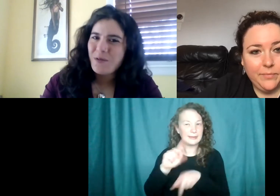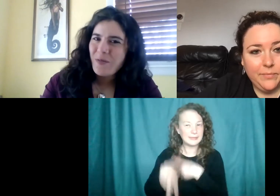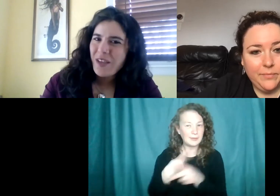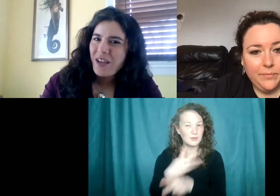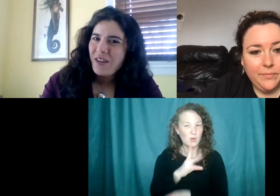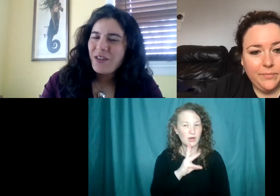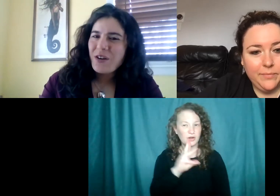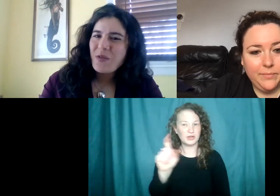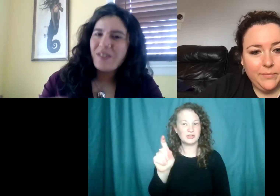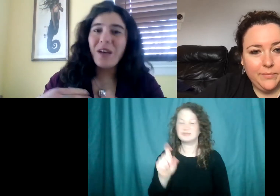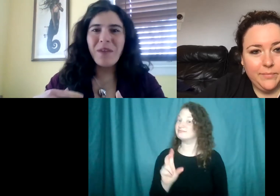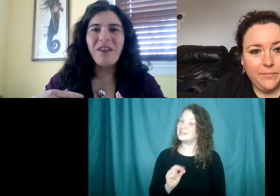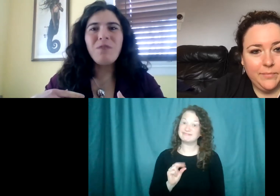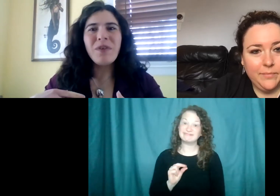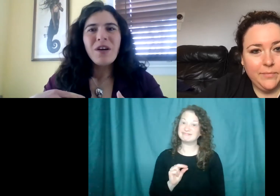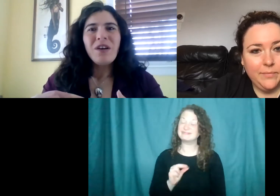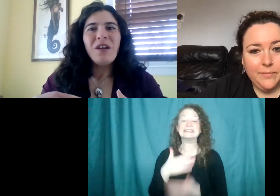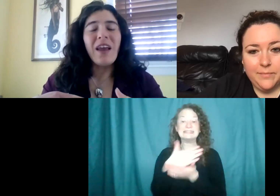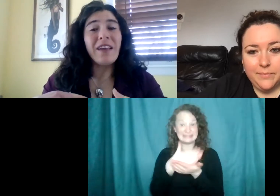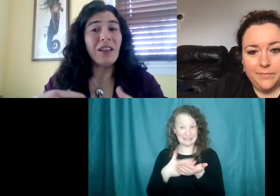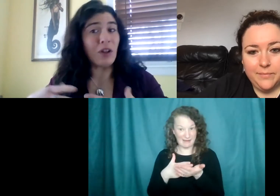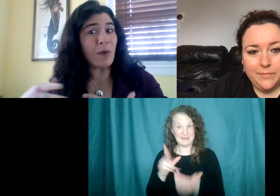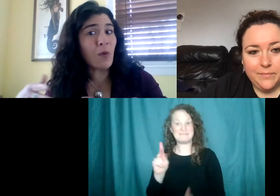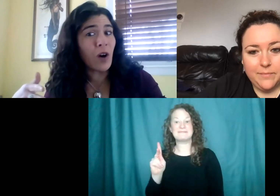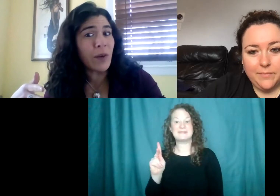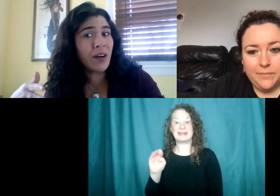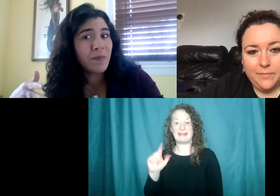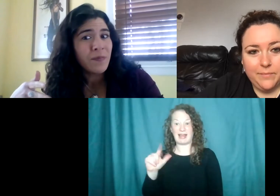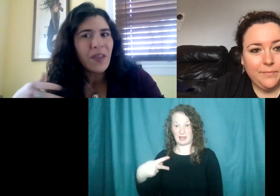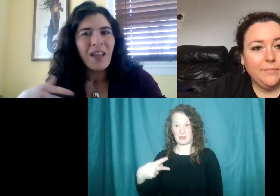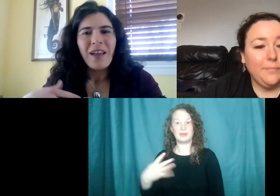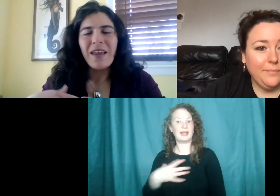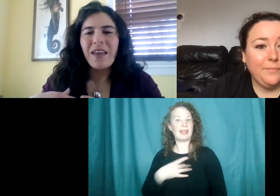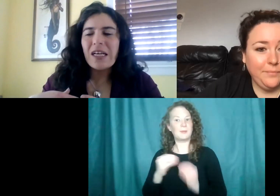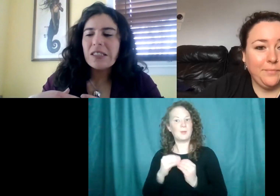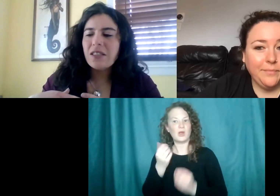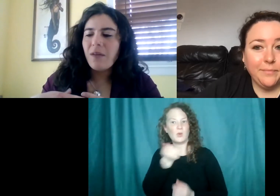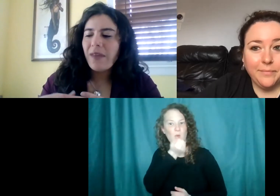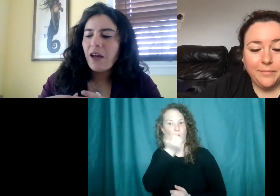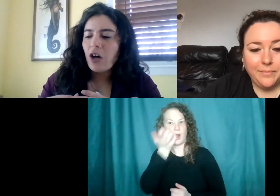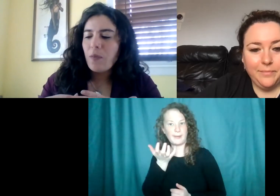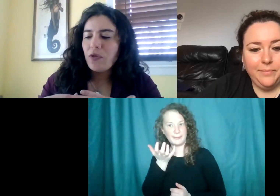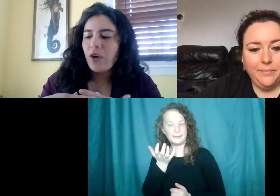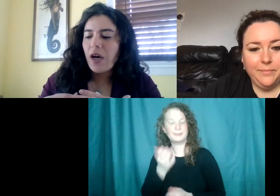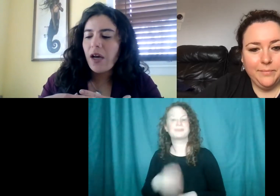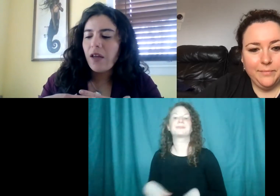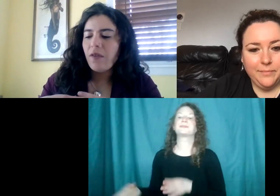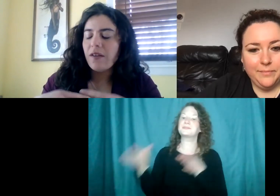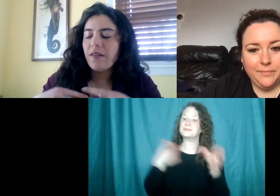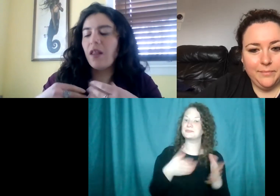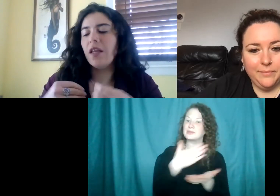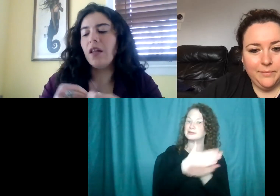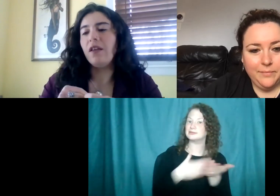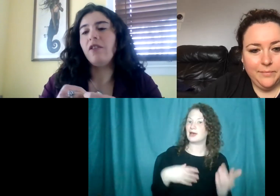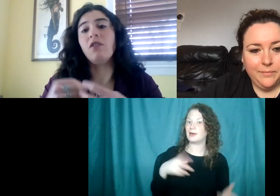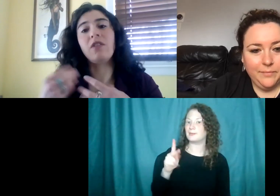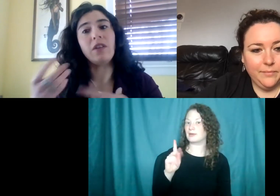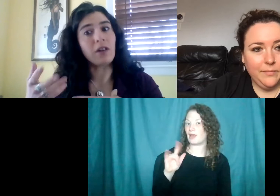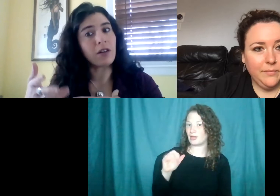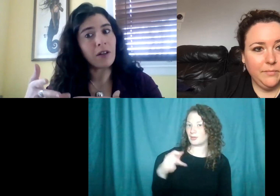No. So some kelp like it a little bit warmer, and some kelp thrive in a